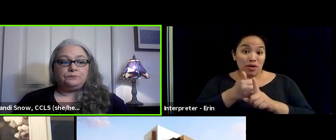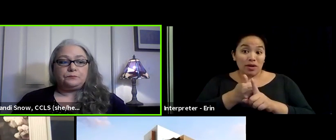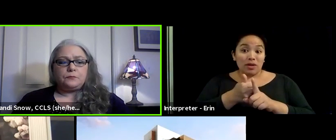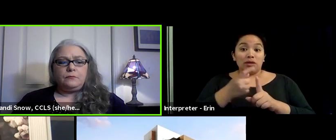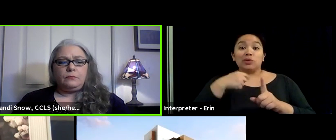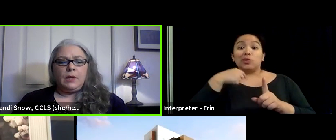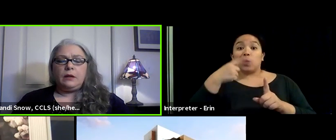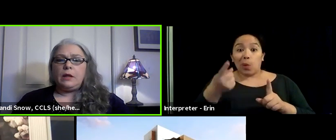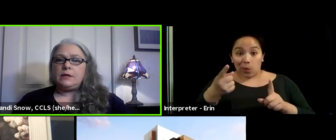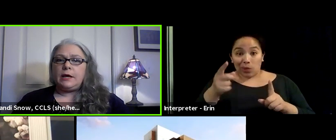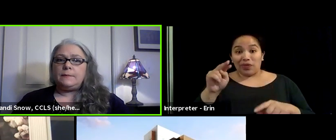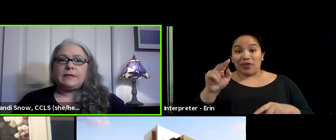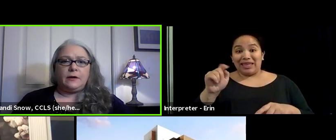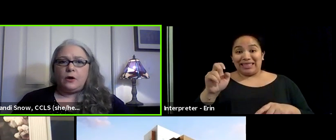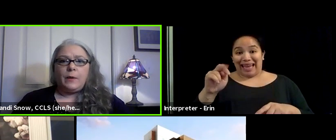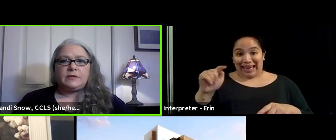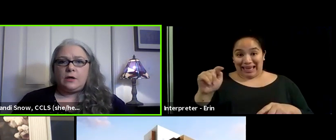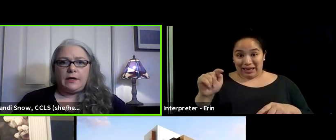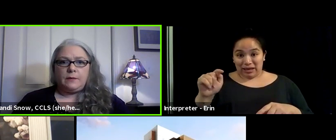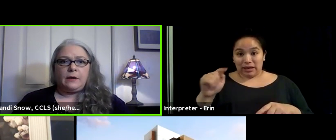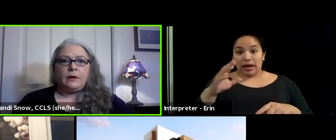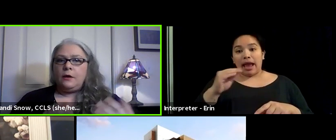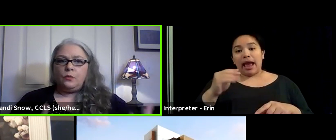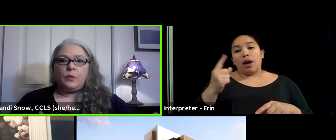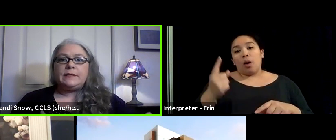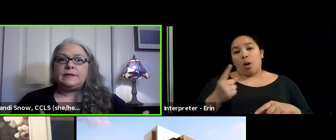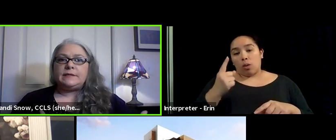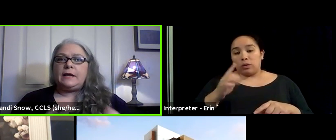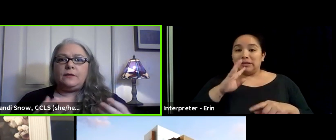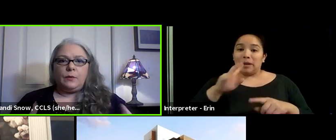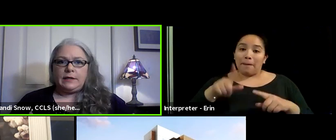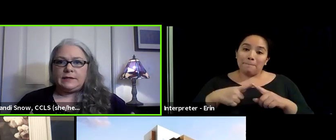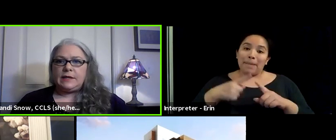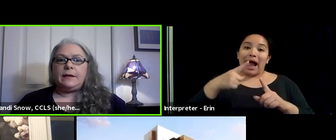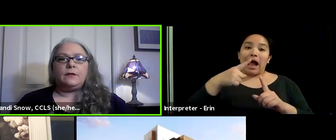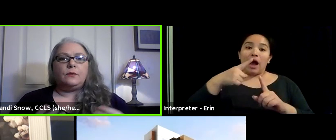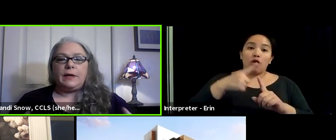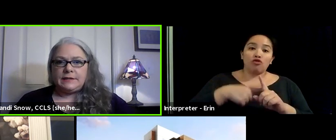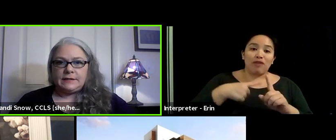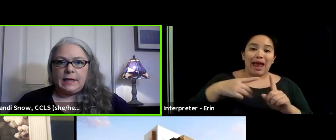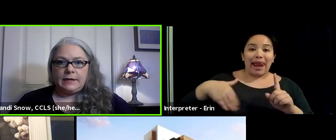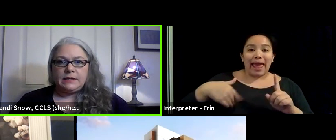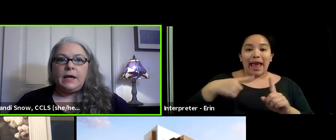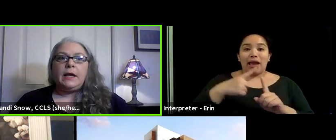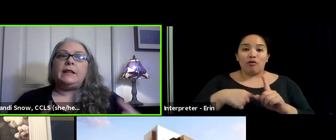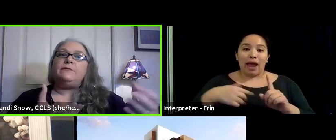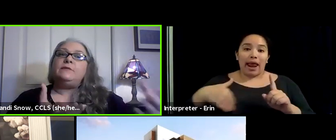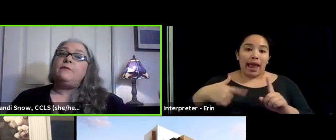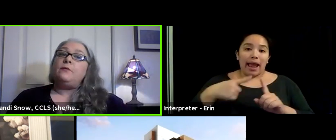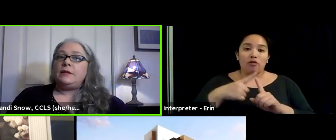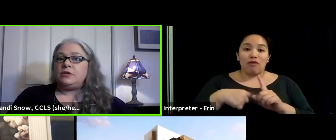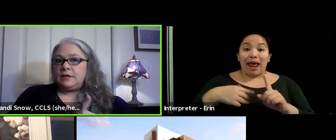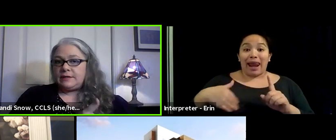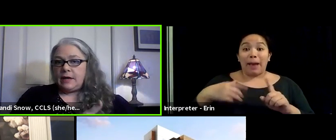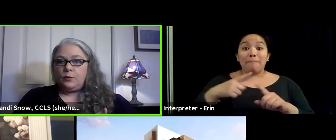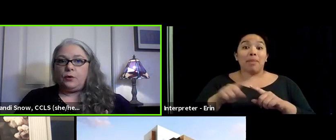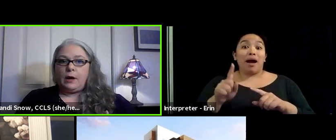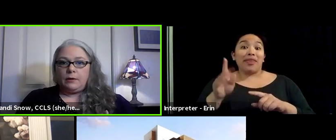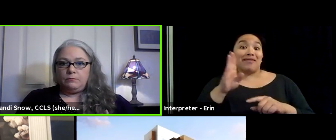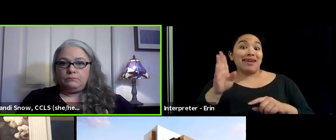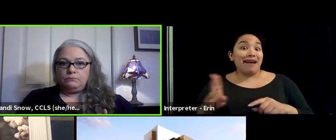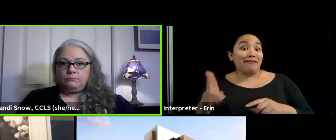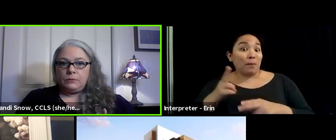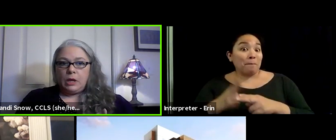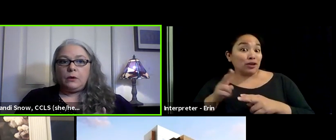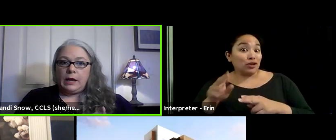tenant a lot of times, and they're always talking about the rent is late, the rent is late, the rent is late, and they've never mentioned this other